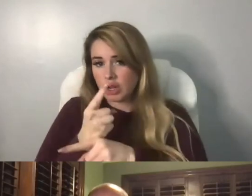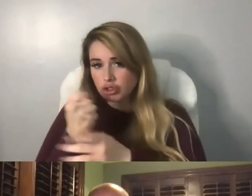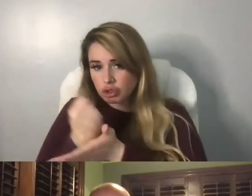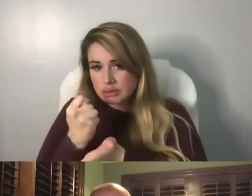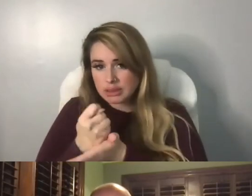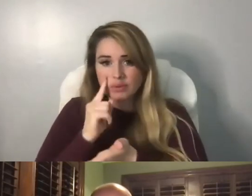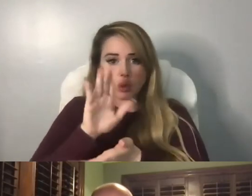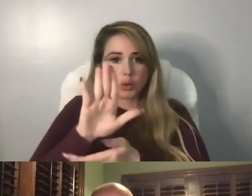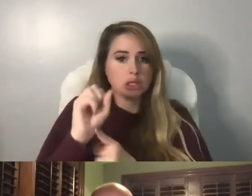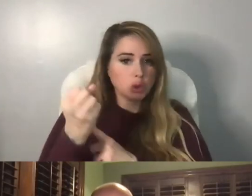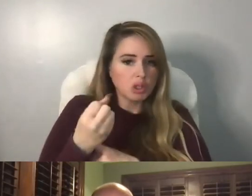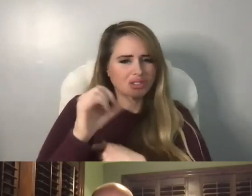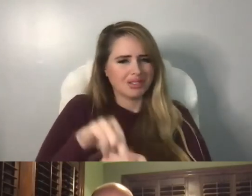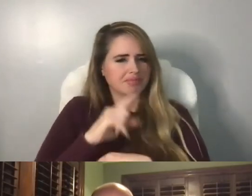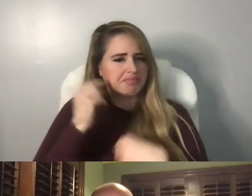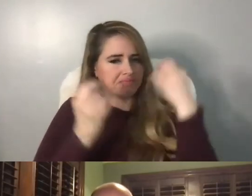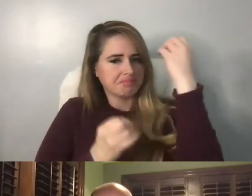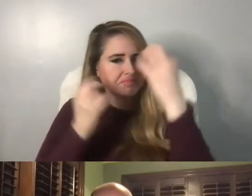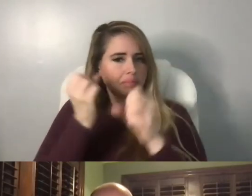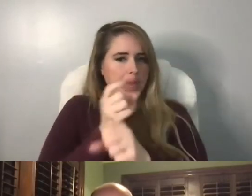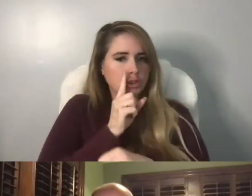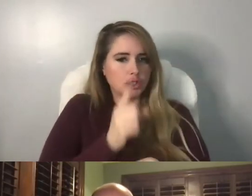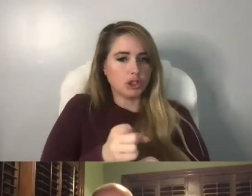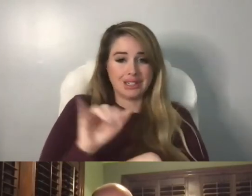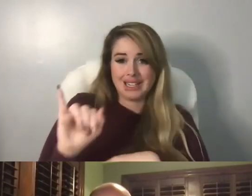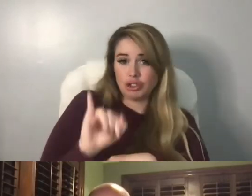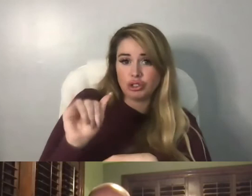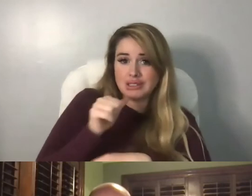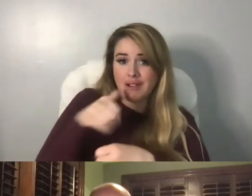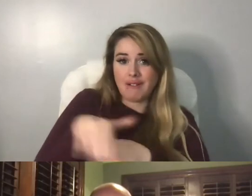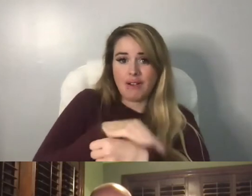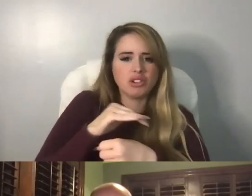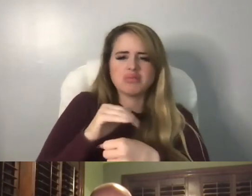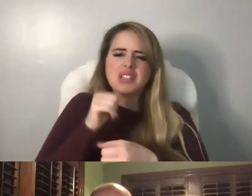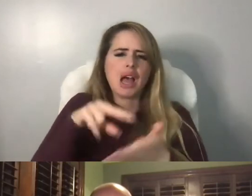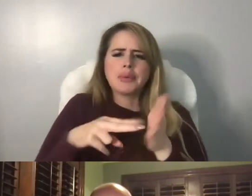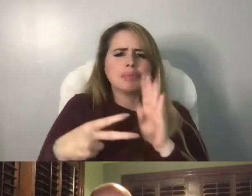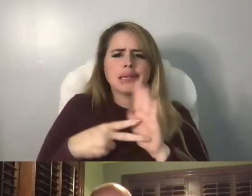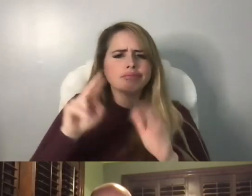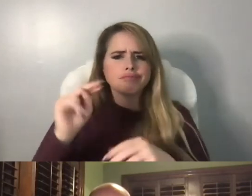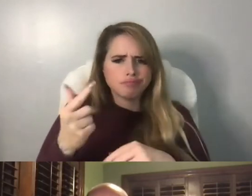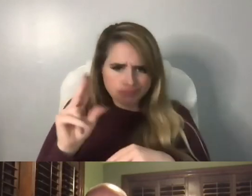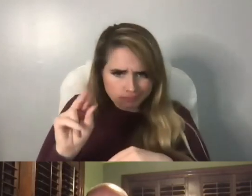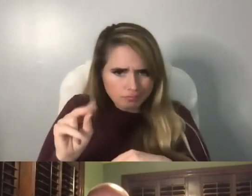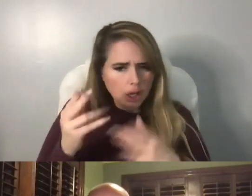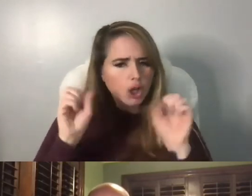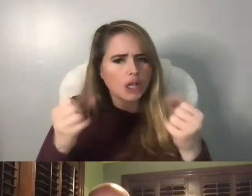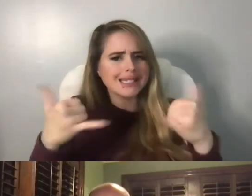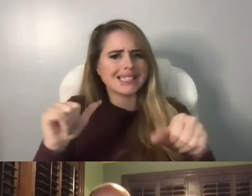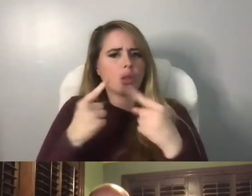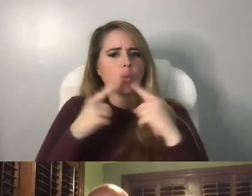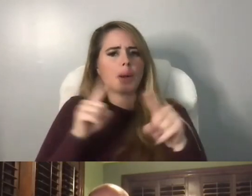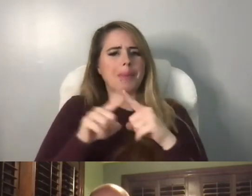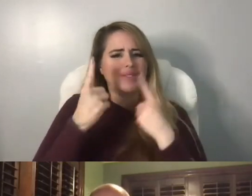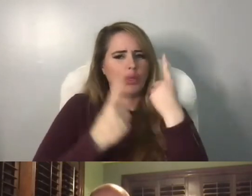condition. So just be really thoughtful about it. Just because insurance doesn't cover it doesn't mean it doesn't work, but it is something to think